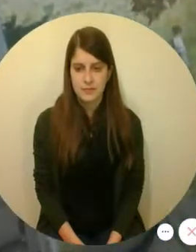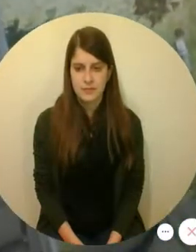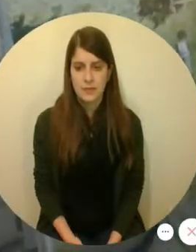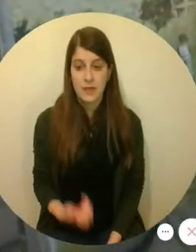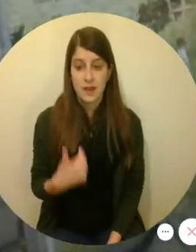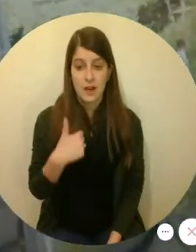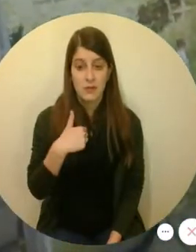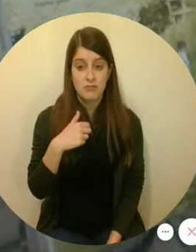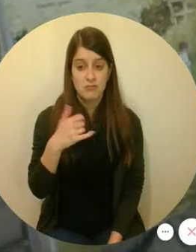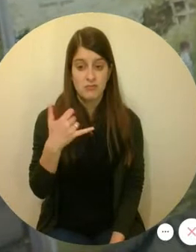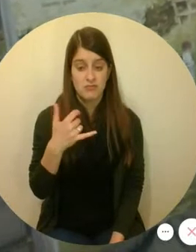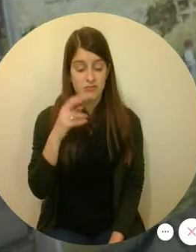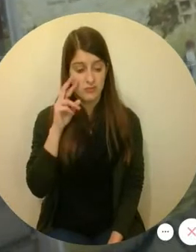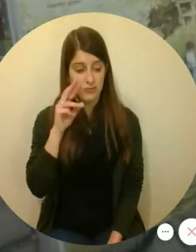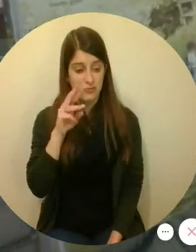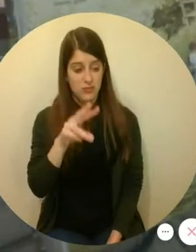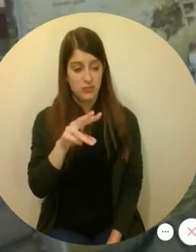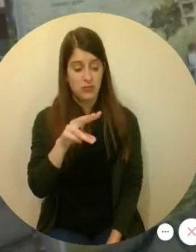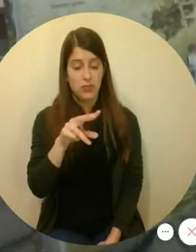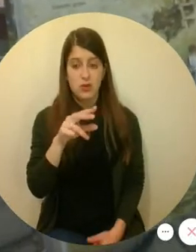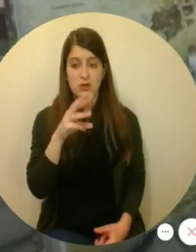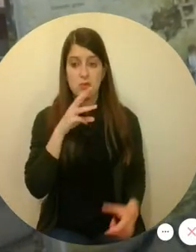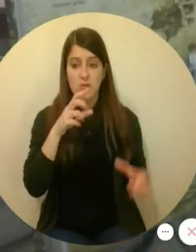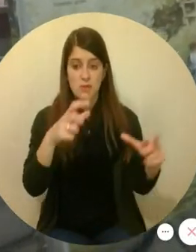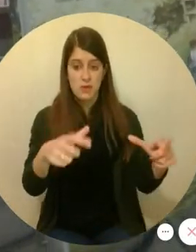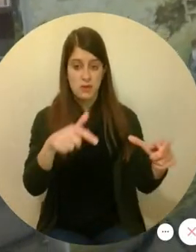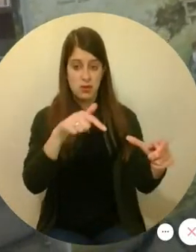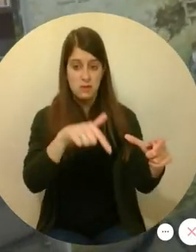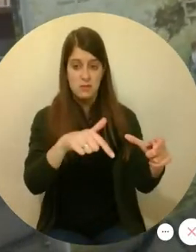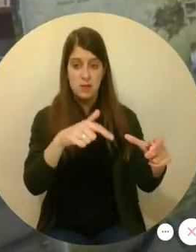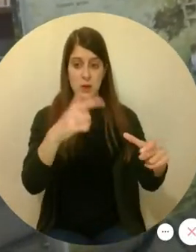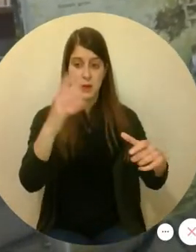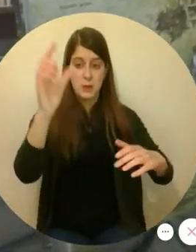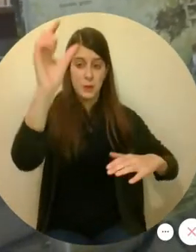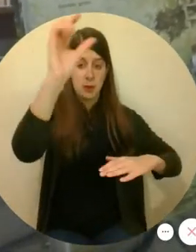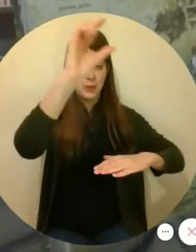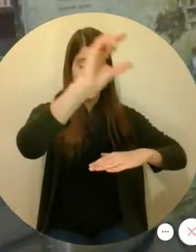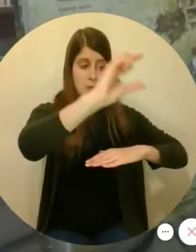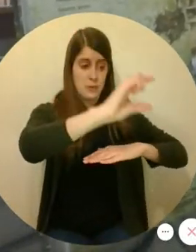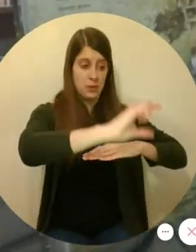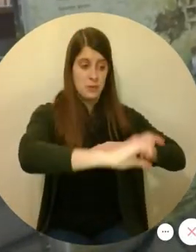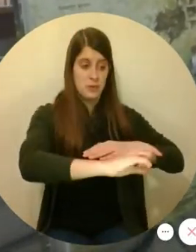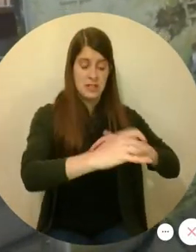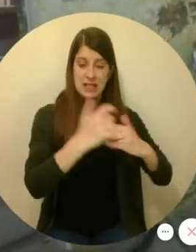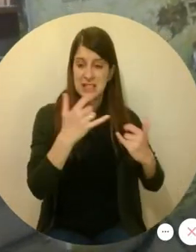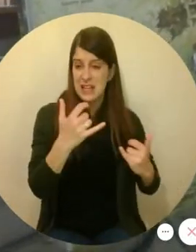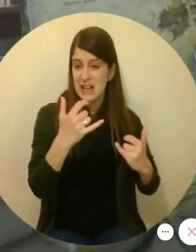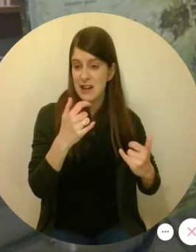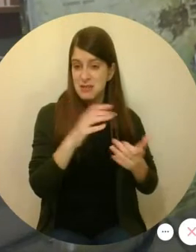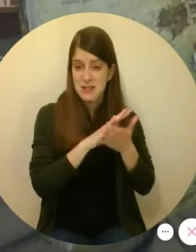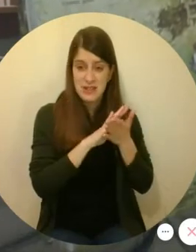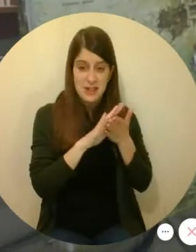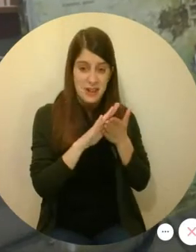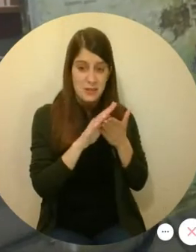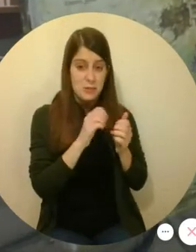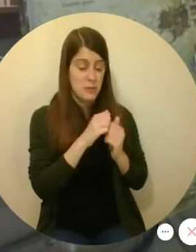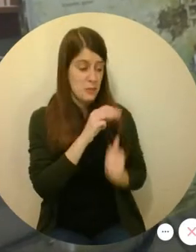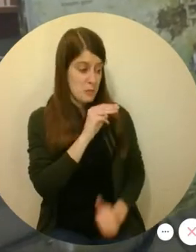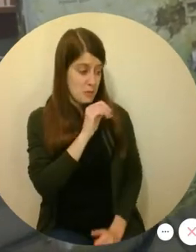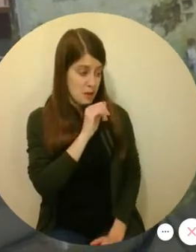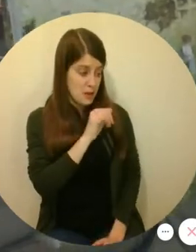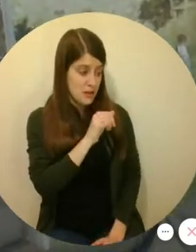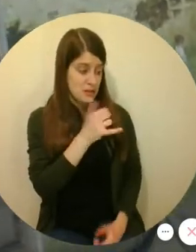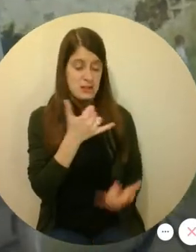I watched the water ripple as the sun set through the maples, and the chance of a kindness with Maya became more and